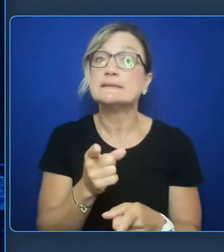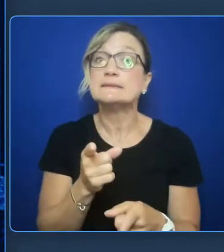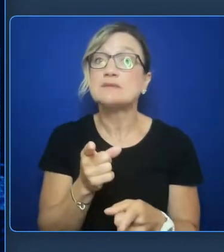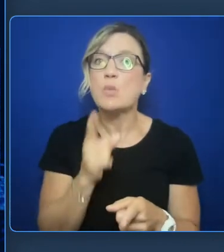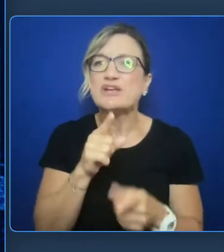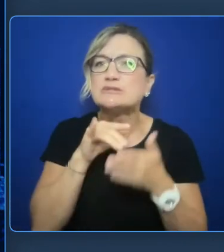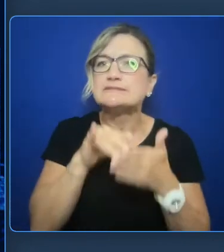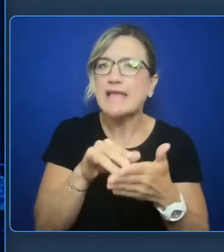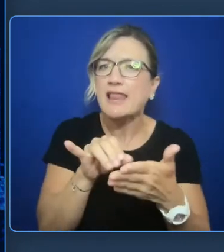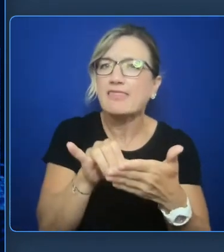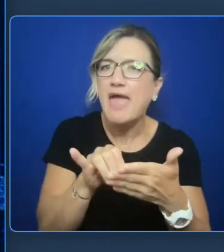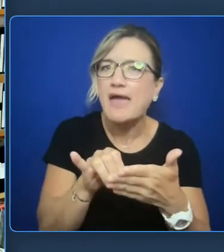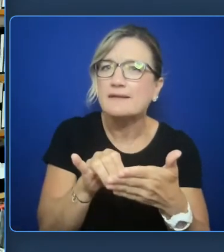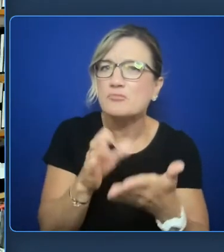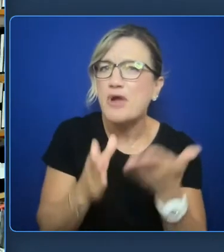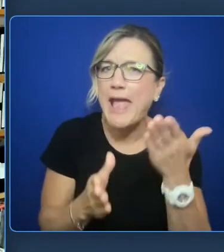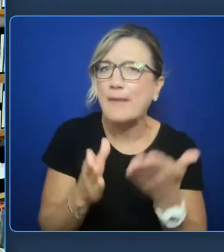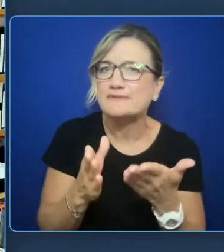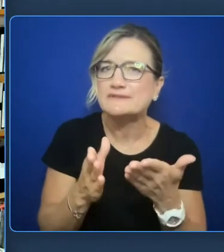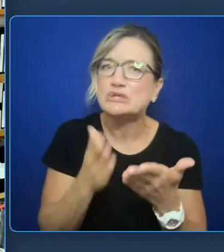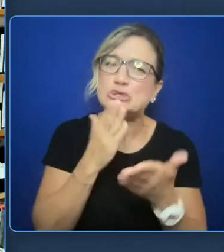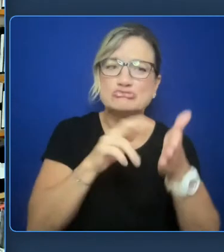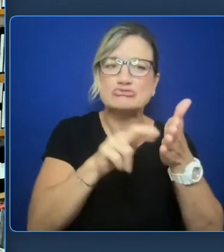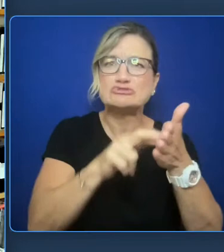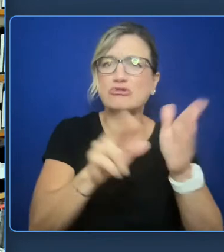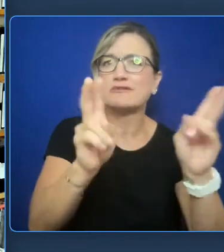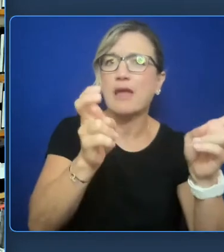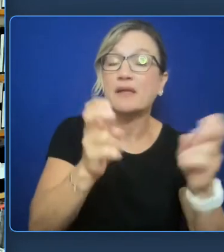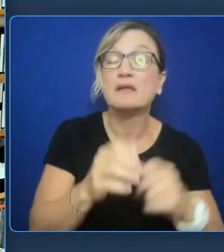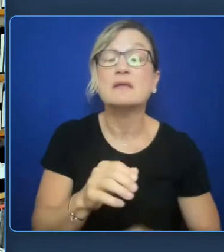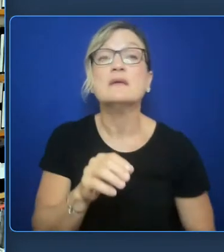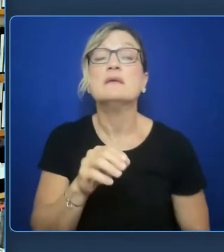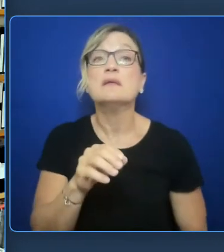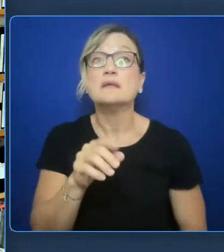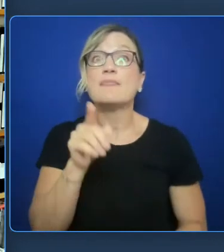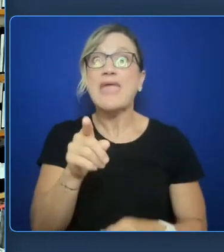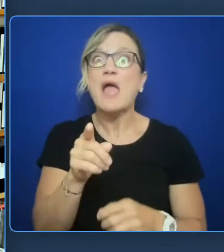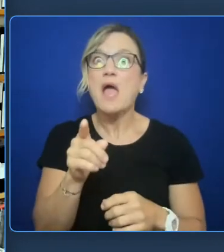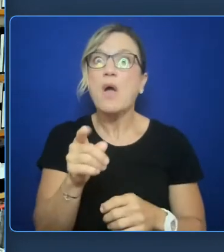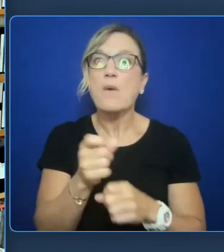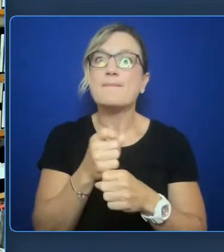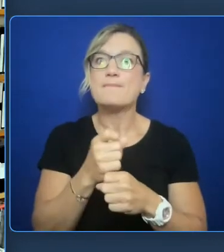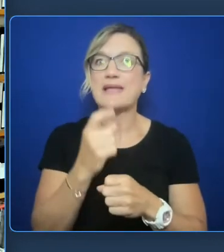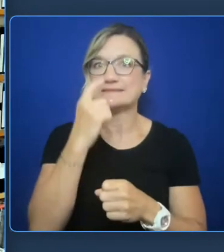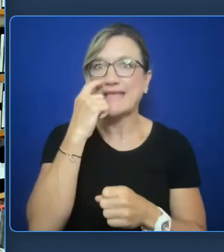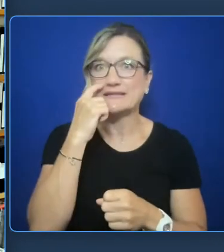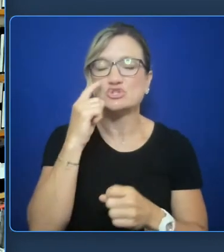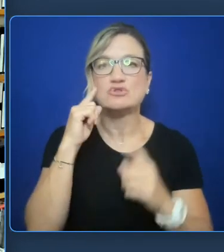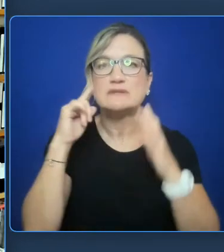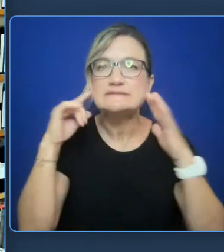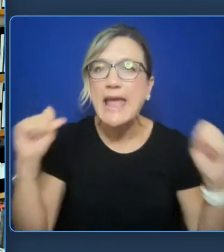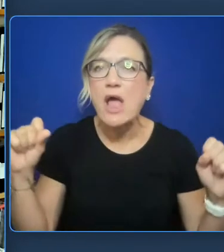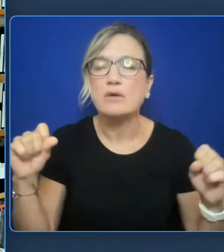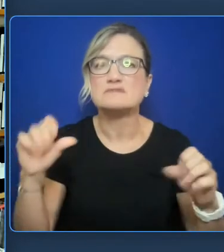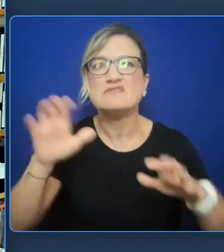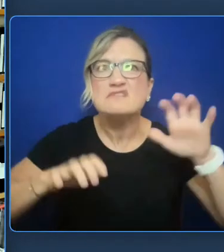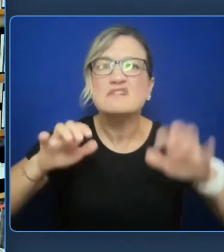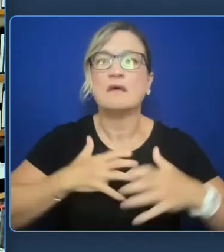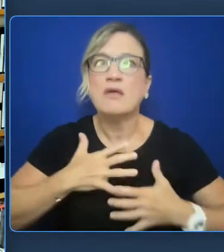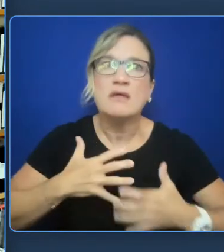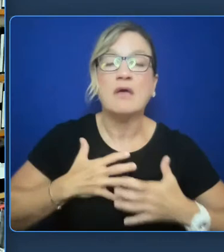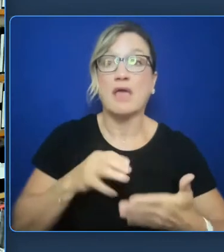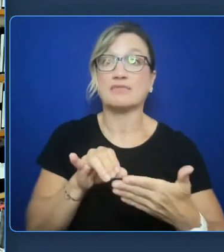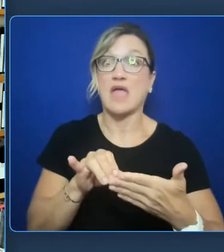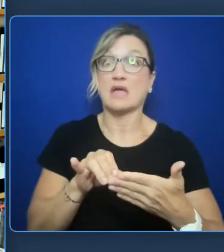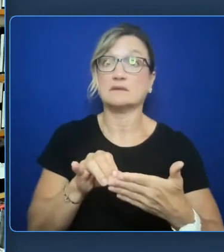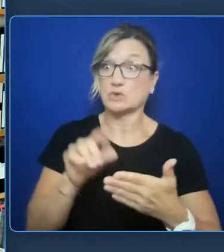could study that, I think, perhaps. Yeah, it made some sense this time. Did it communicate